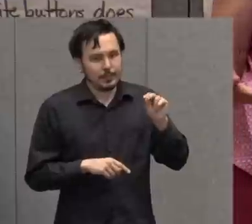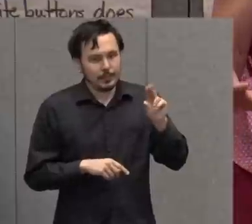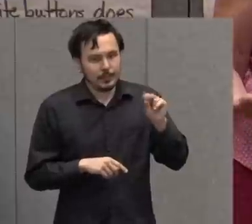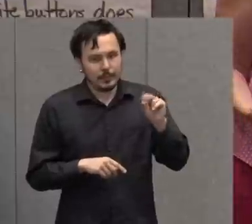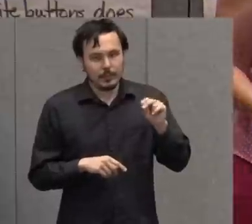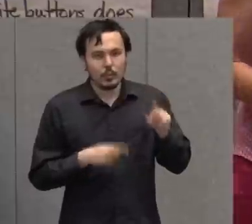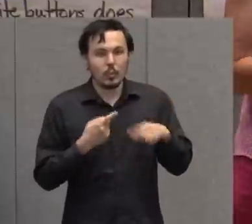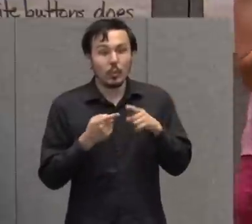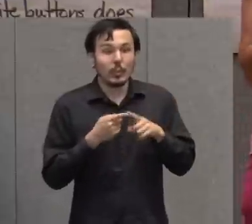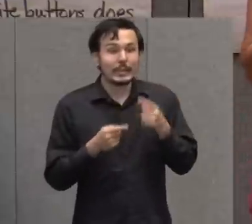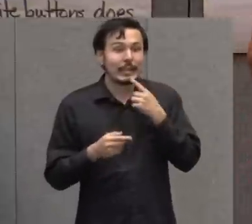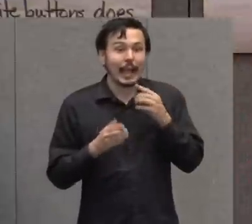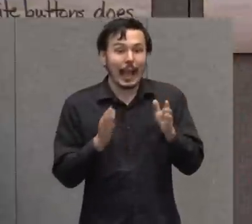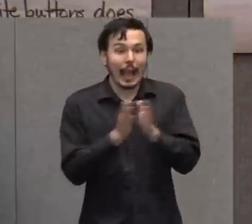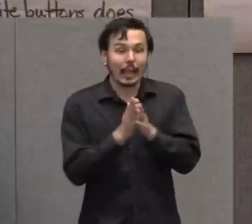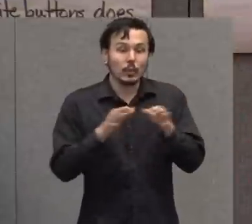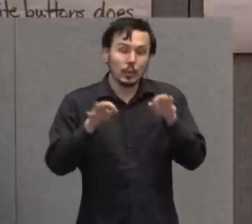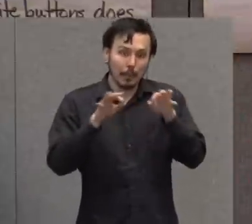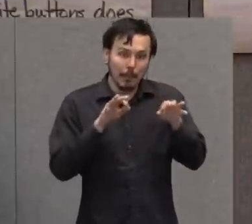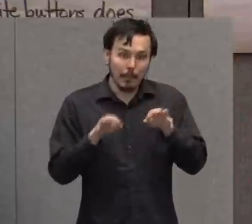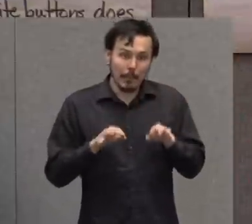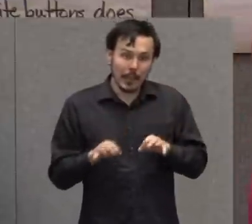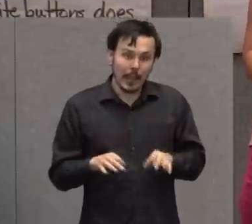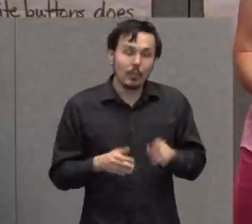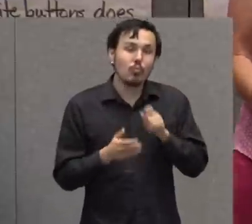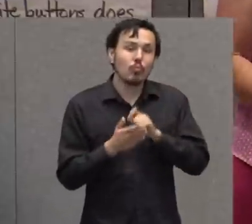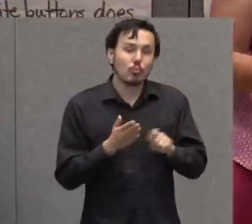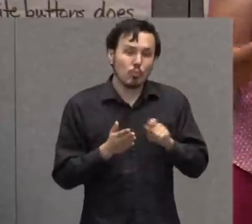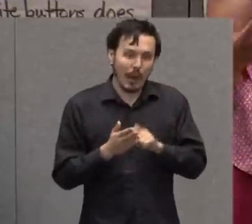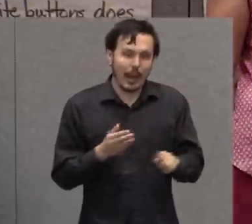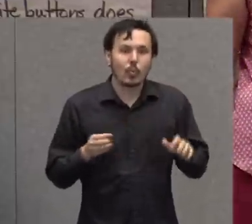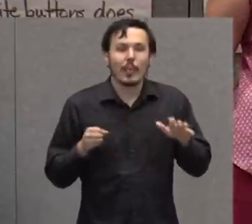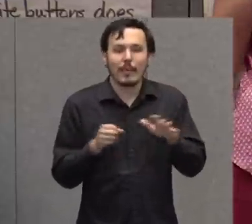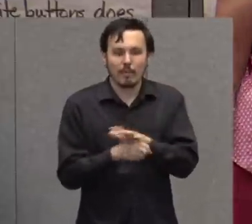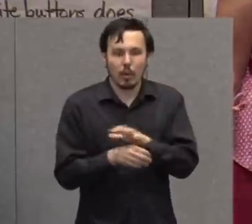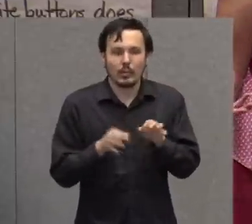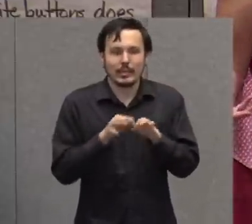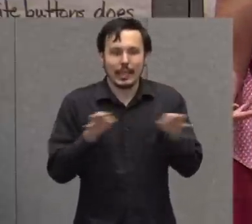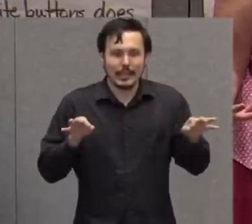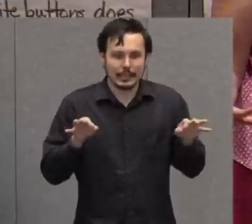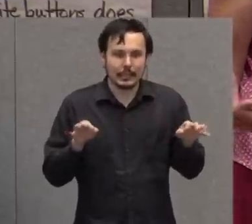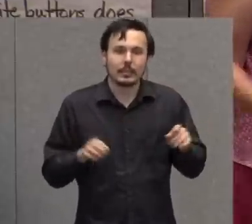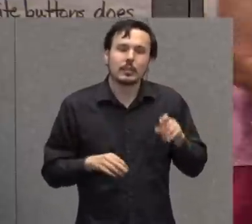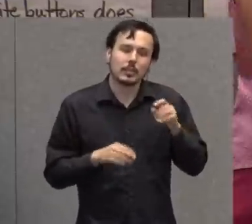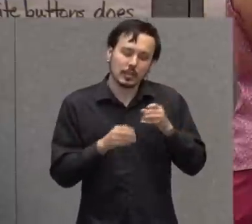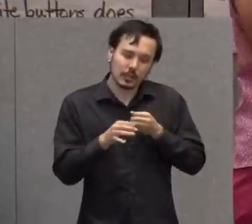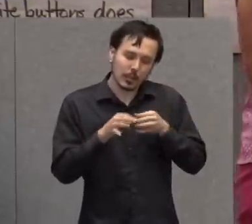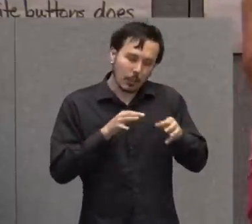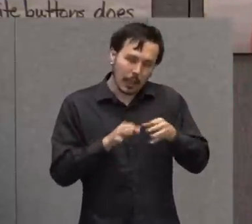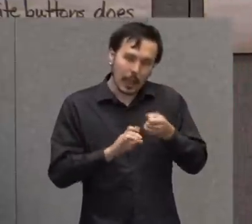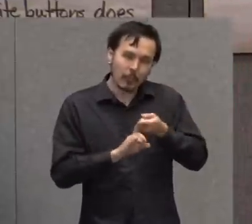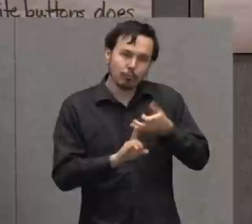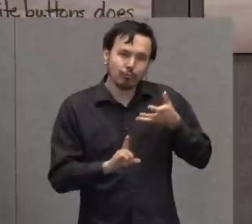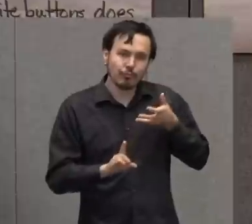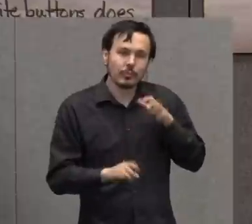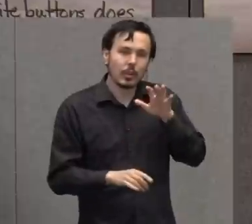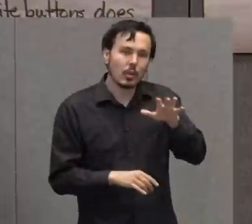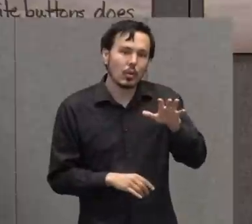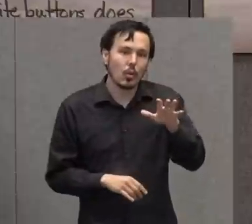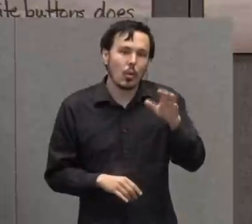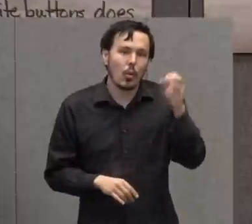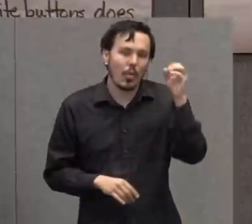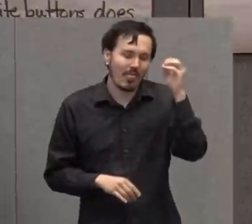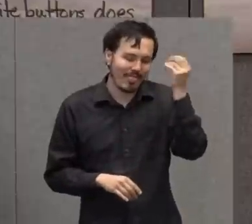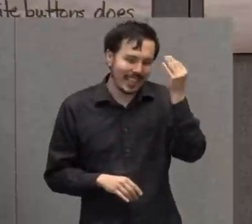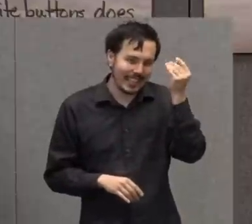asked to explain, we need to write in full sentences. And we need to explain our thinking. So let's, before we get into